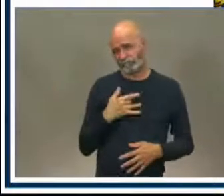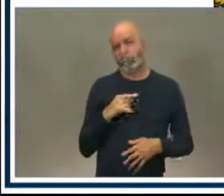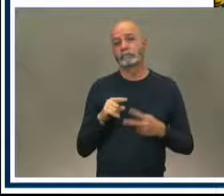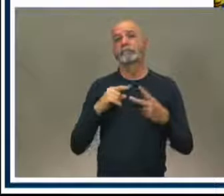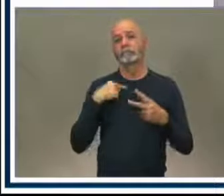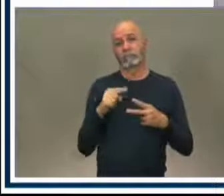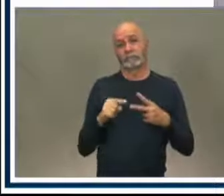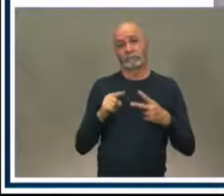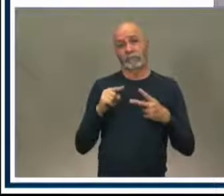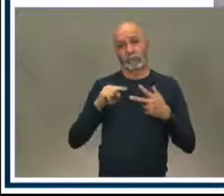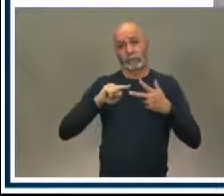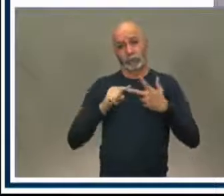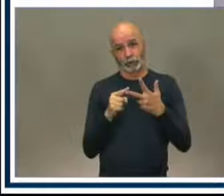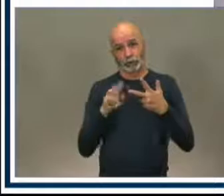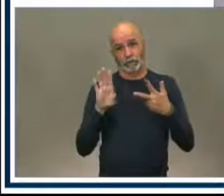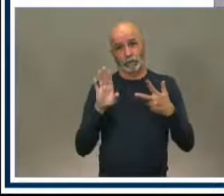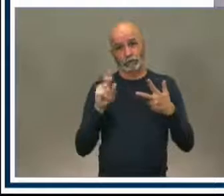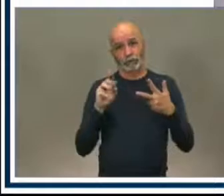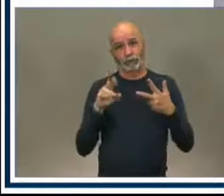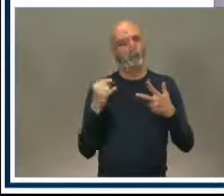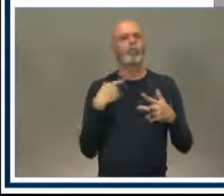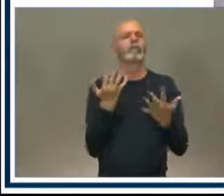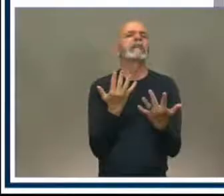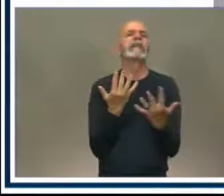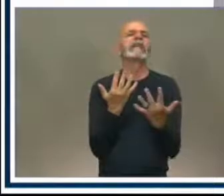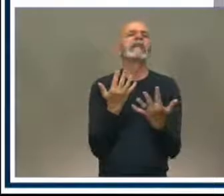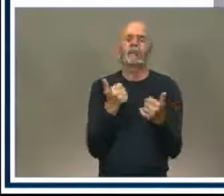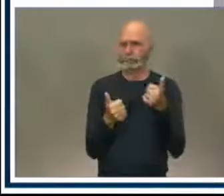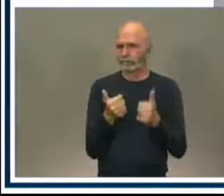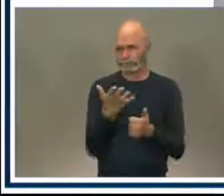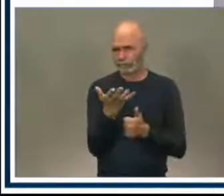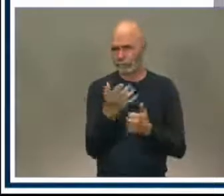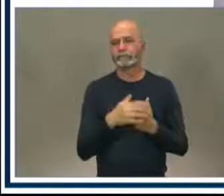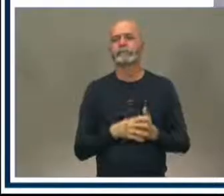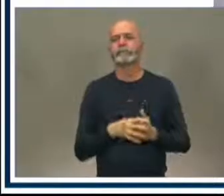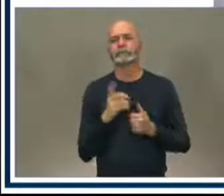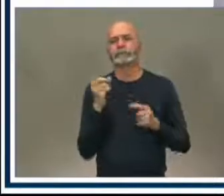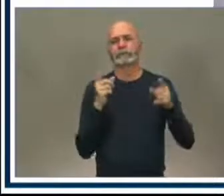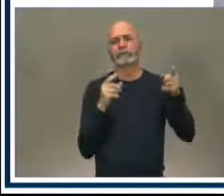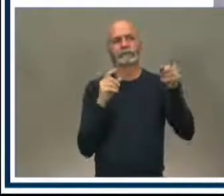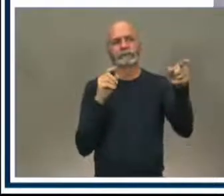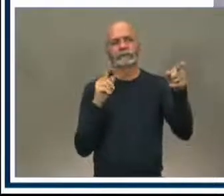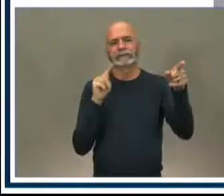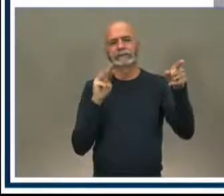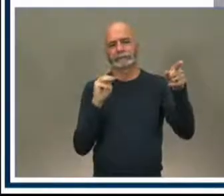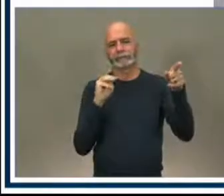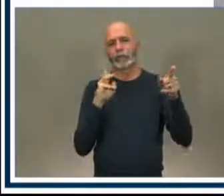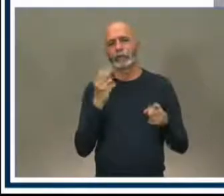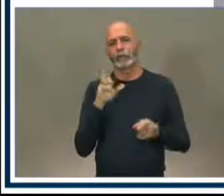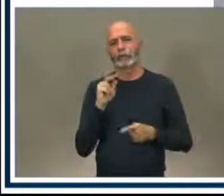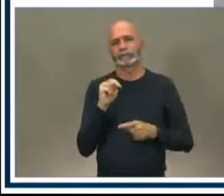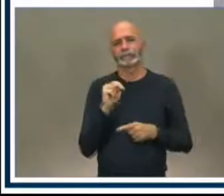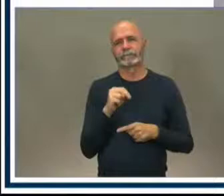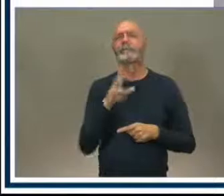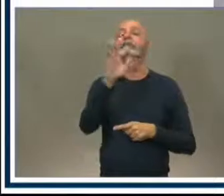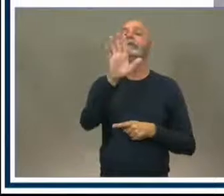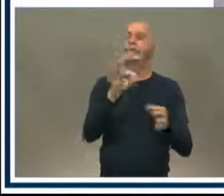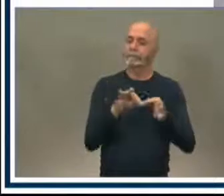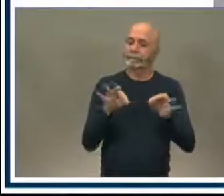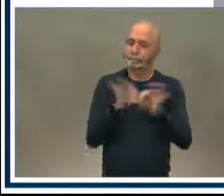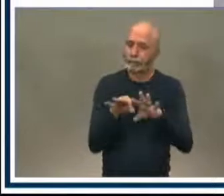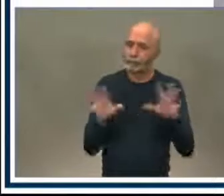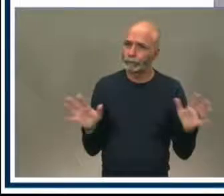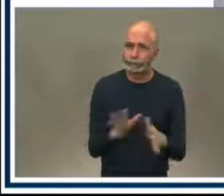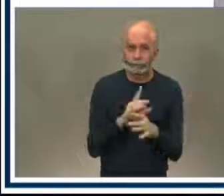think Dr. Strang can speak to this as well, but it's really important that people get vaccinated, especially those that are working